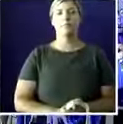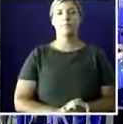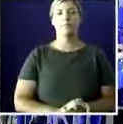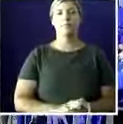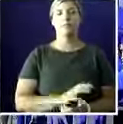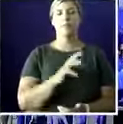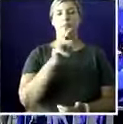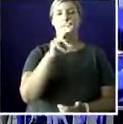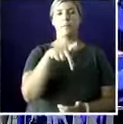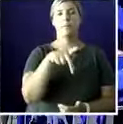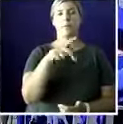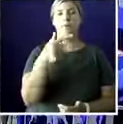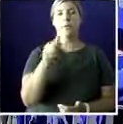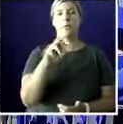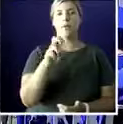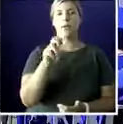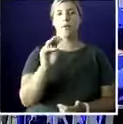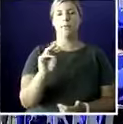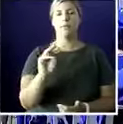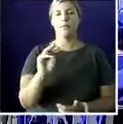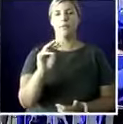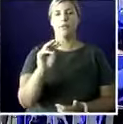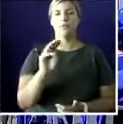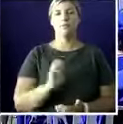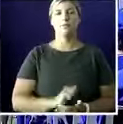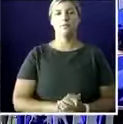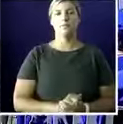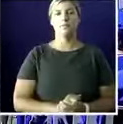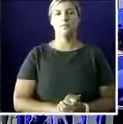Peyton Ariana Graham.